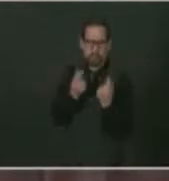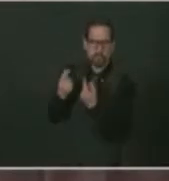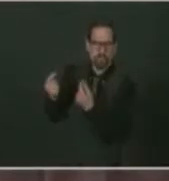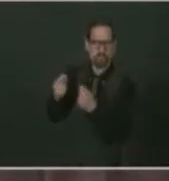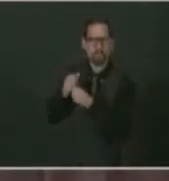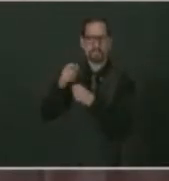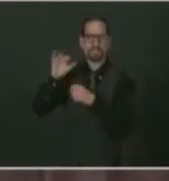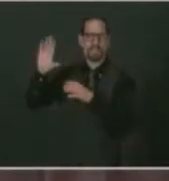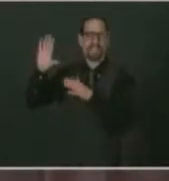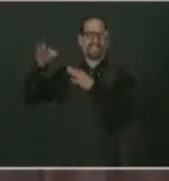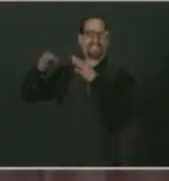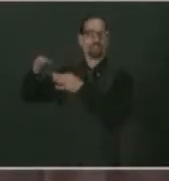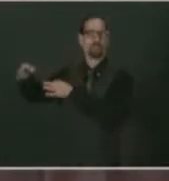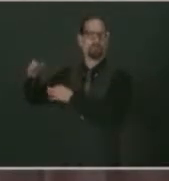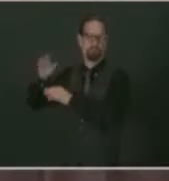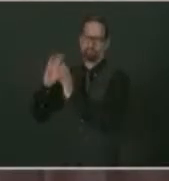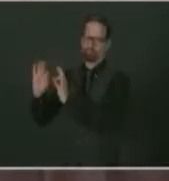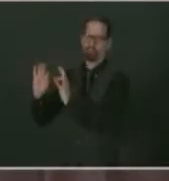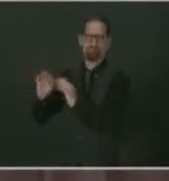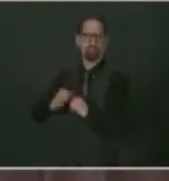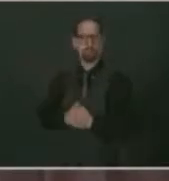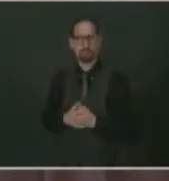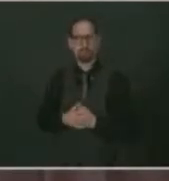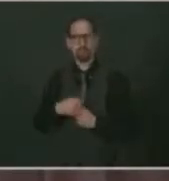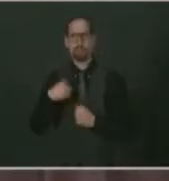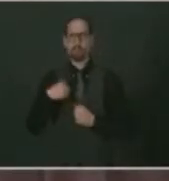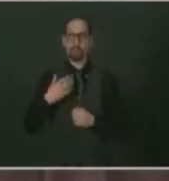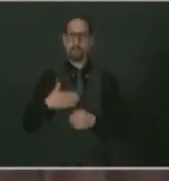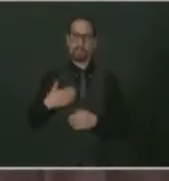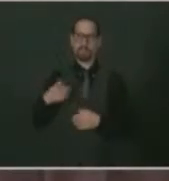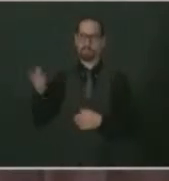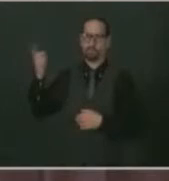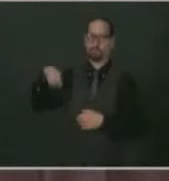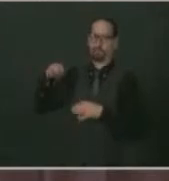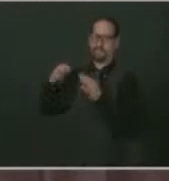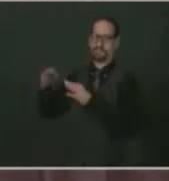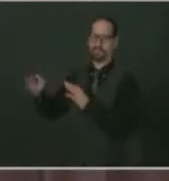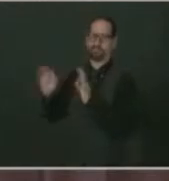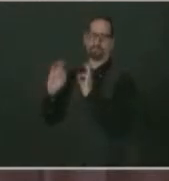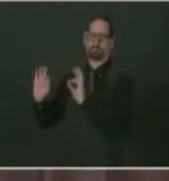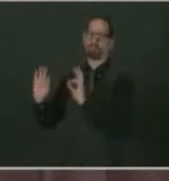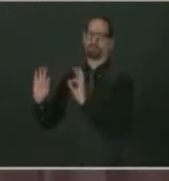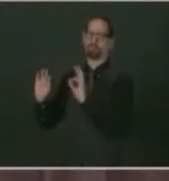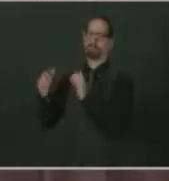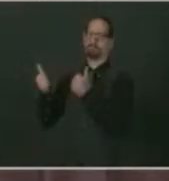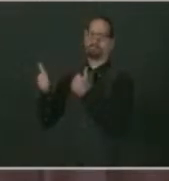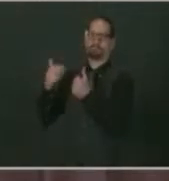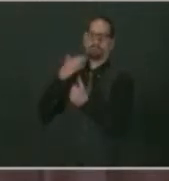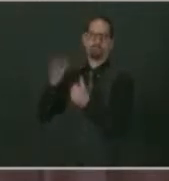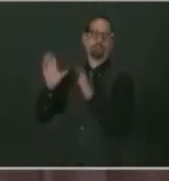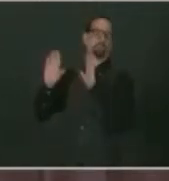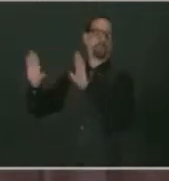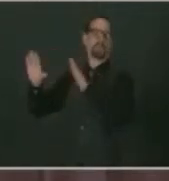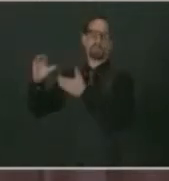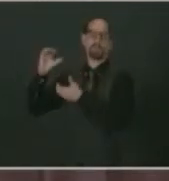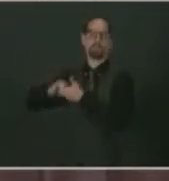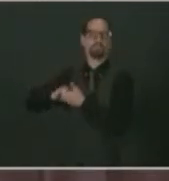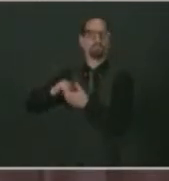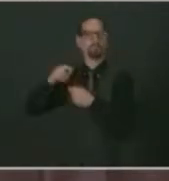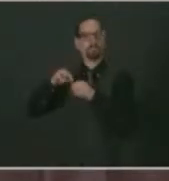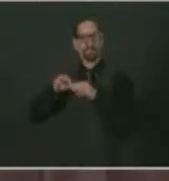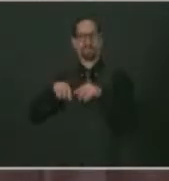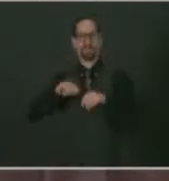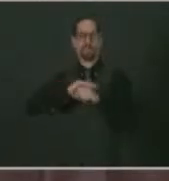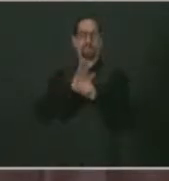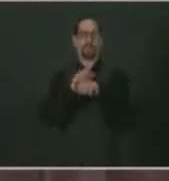And I'm happy that they are. As I mentioned, they've been a great partner for us during the pandemic. Follow